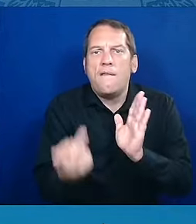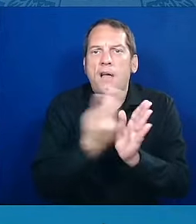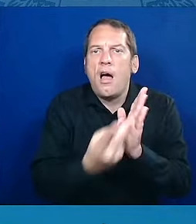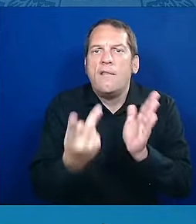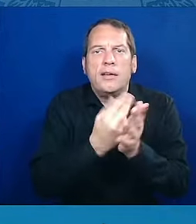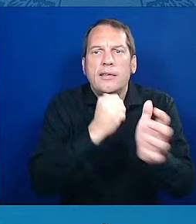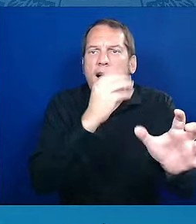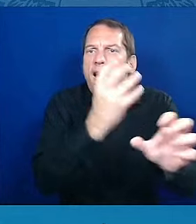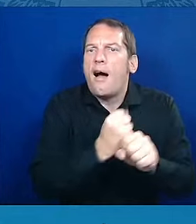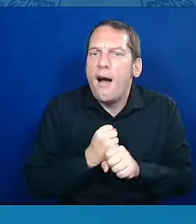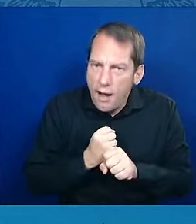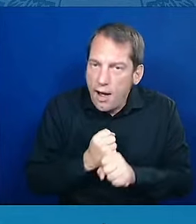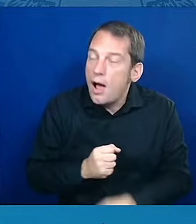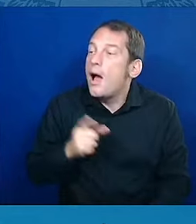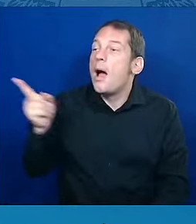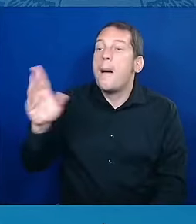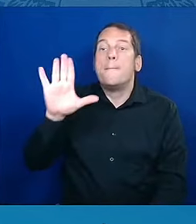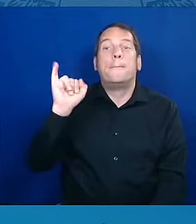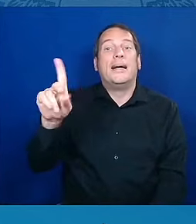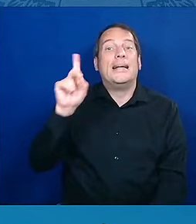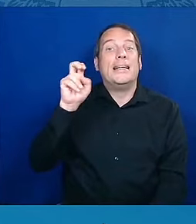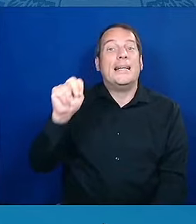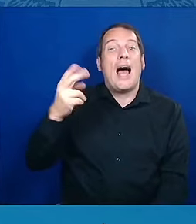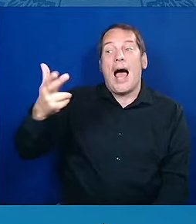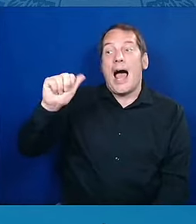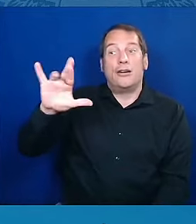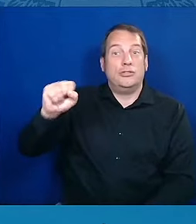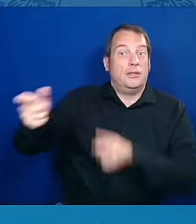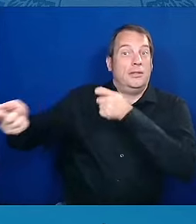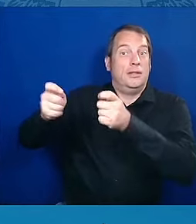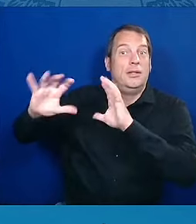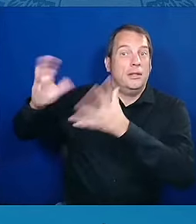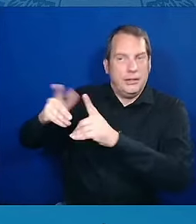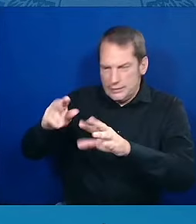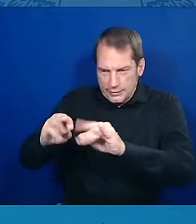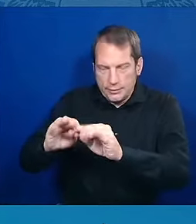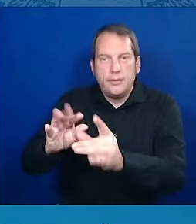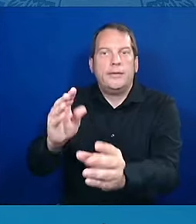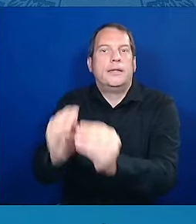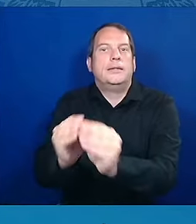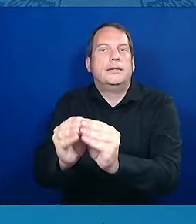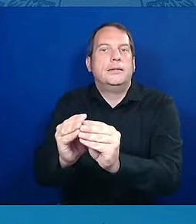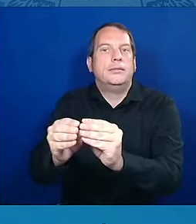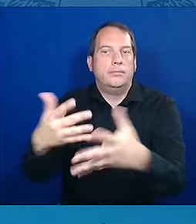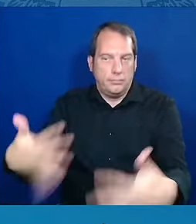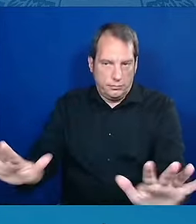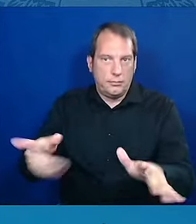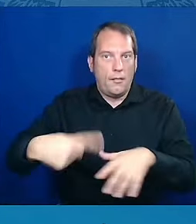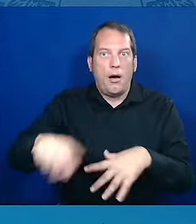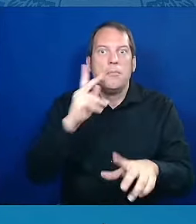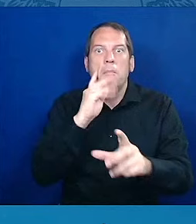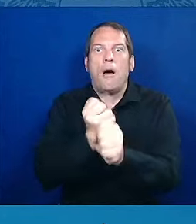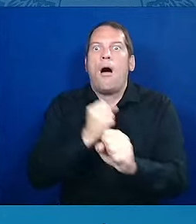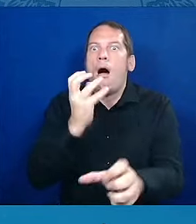and made the process easy. So I applied and later had my student loans forgiven.